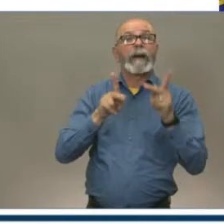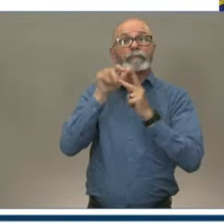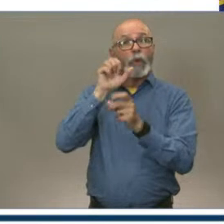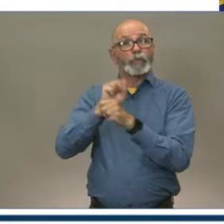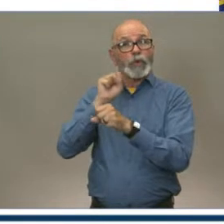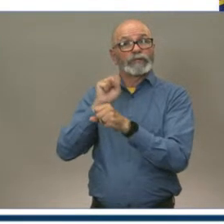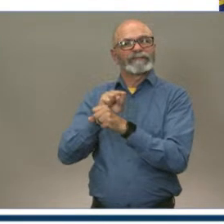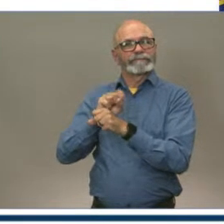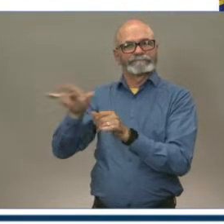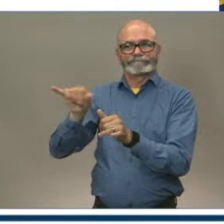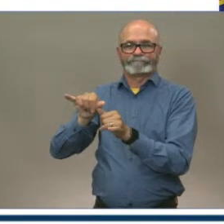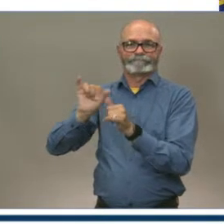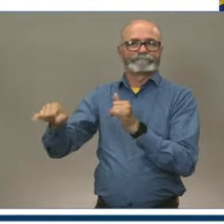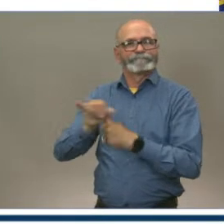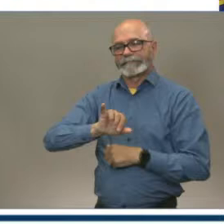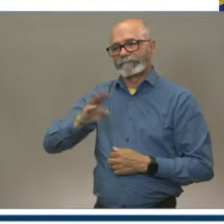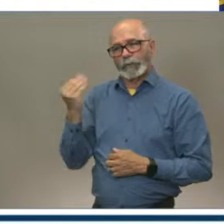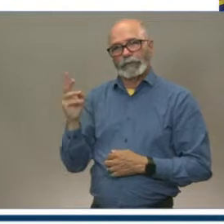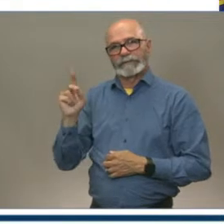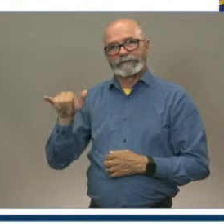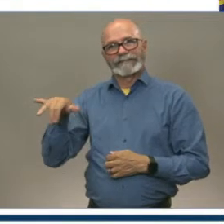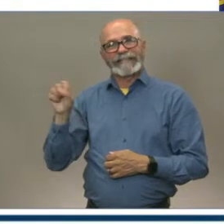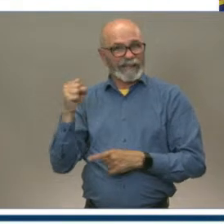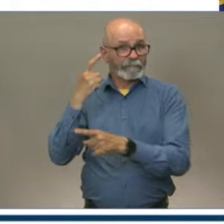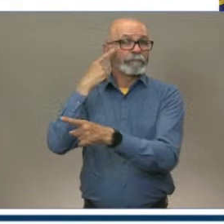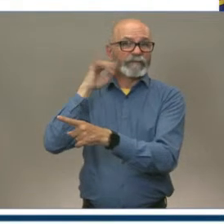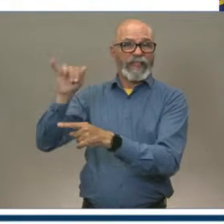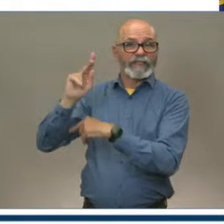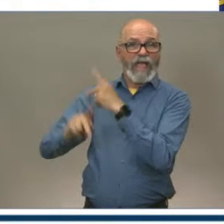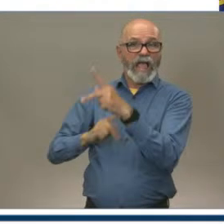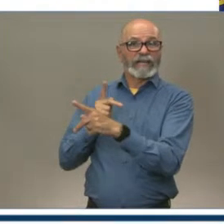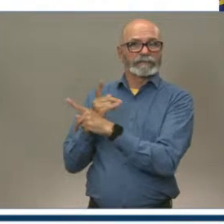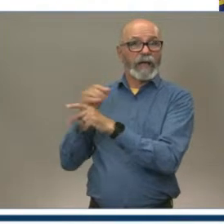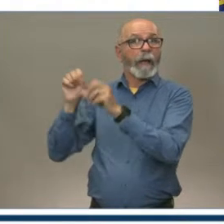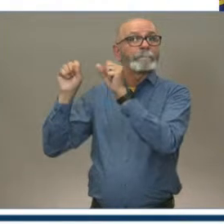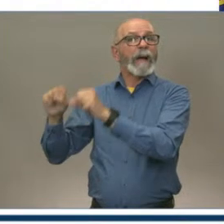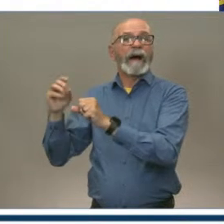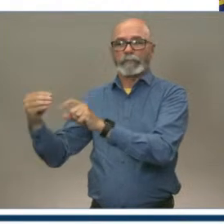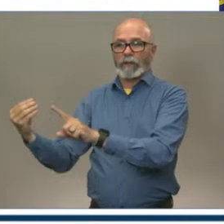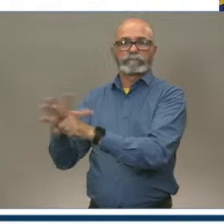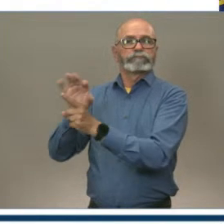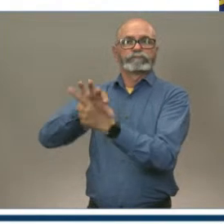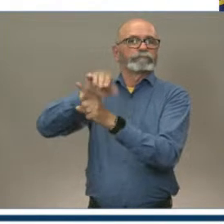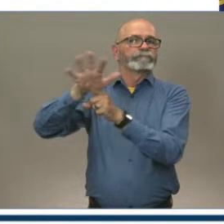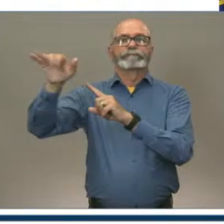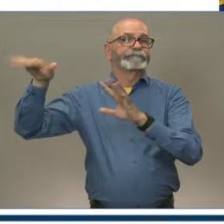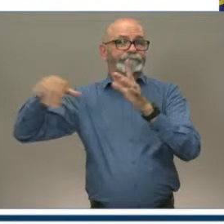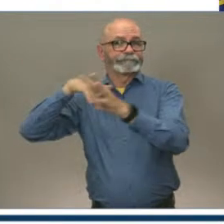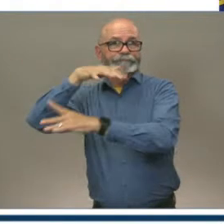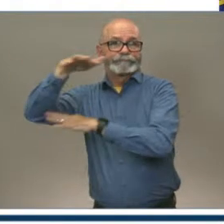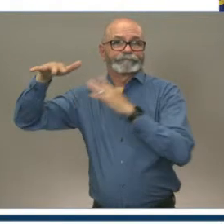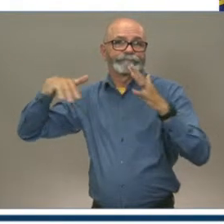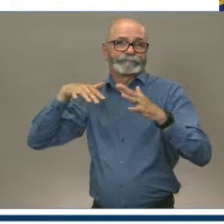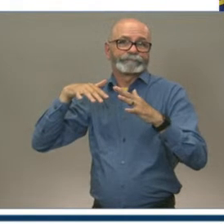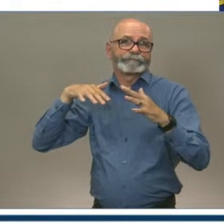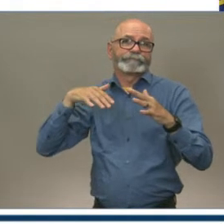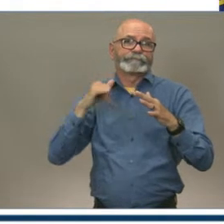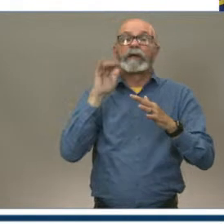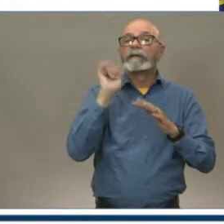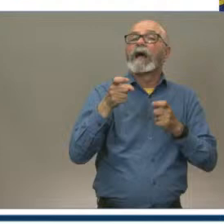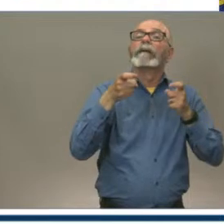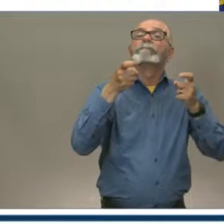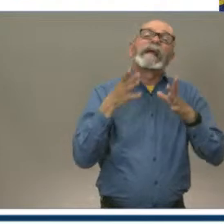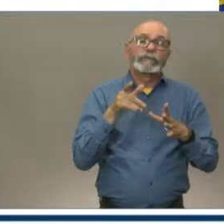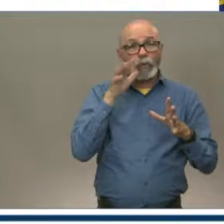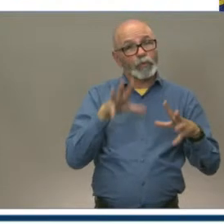because they've been at potential exposure sites, and yet the business managers or owners are